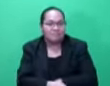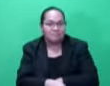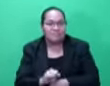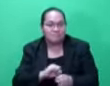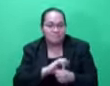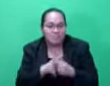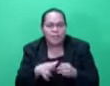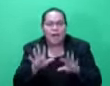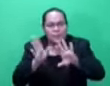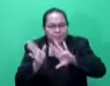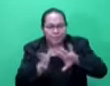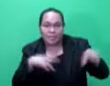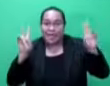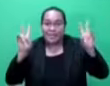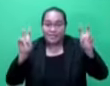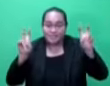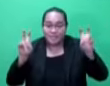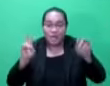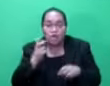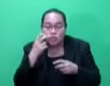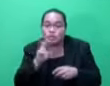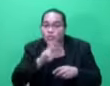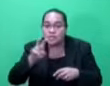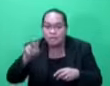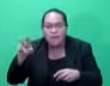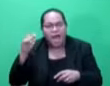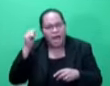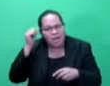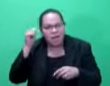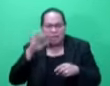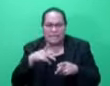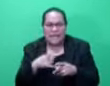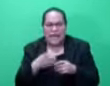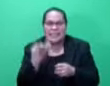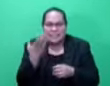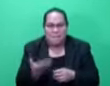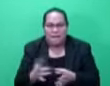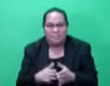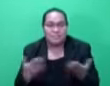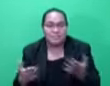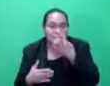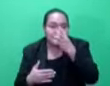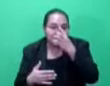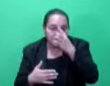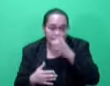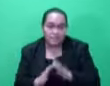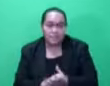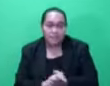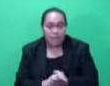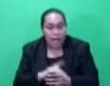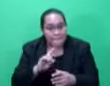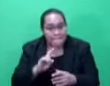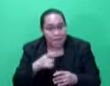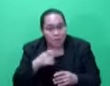of tourism, there is a phenomenon known as a pent-up demand. It is, Honorable Speaker, it takes